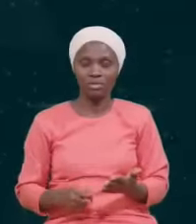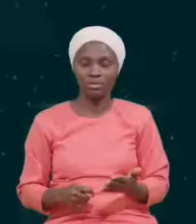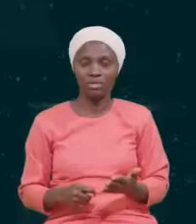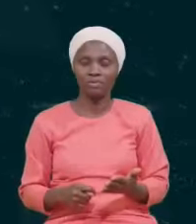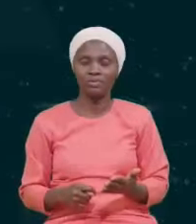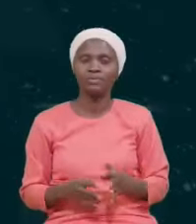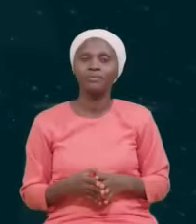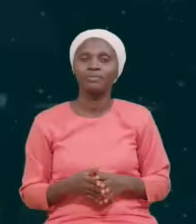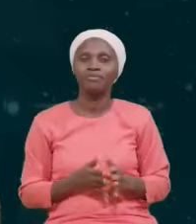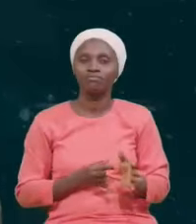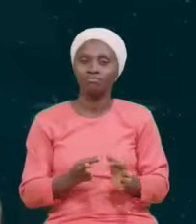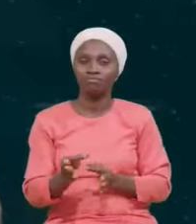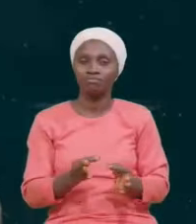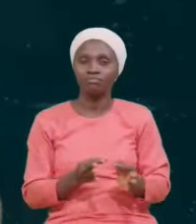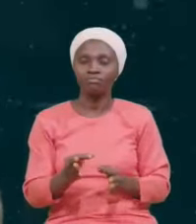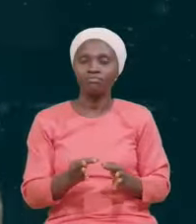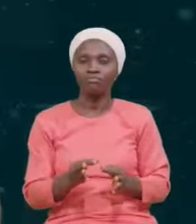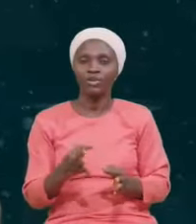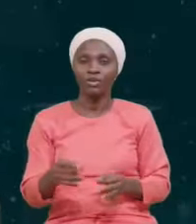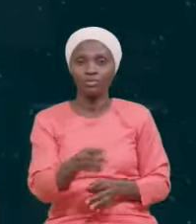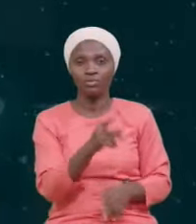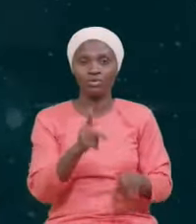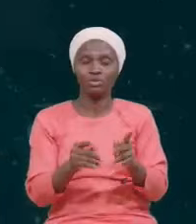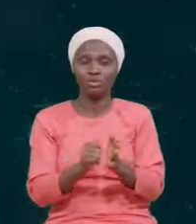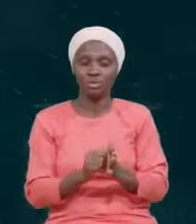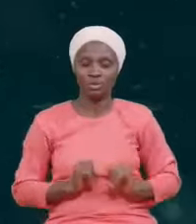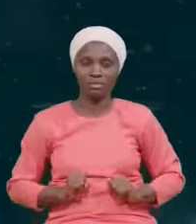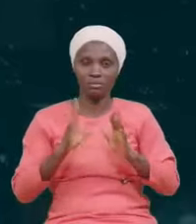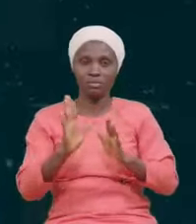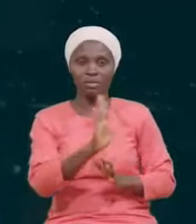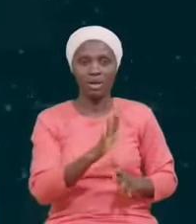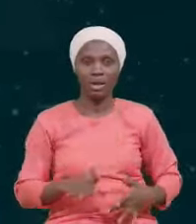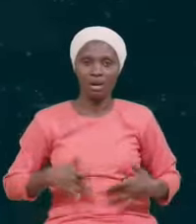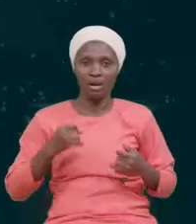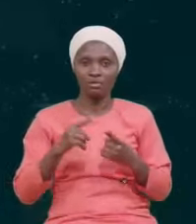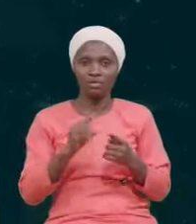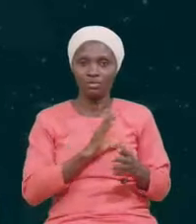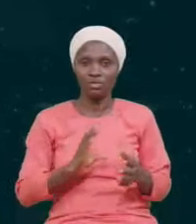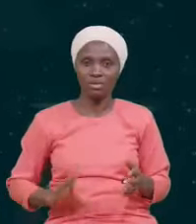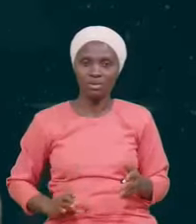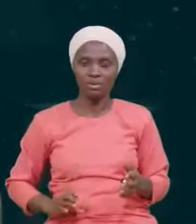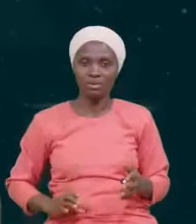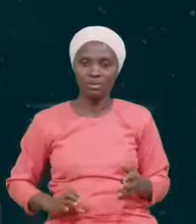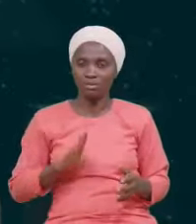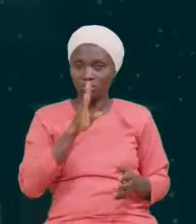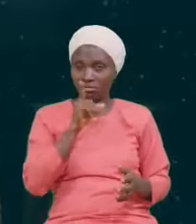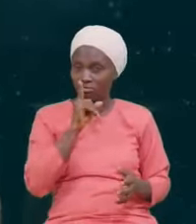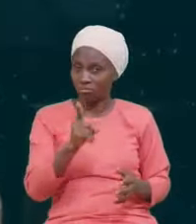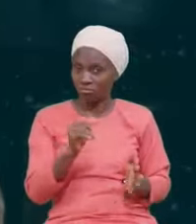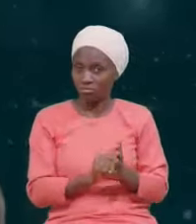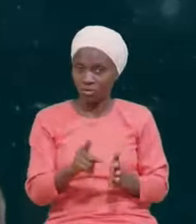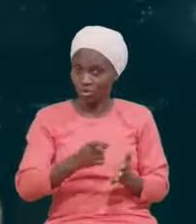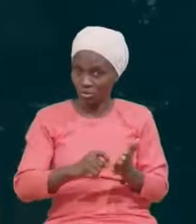of those who have given their lives to Christ. Make sure you write